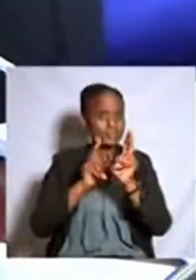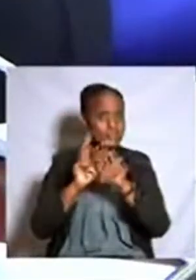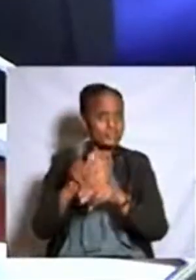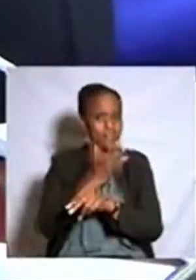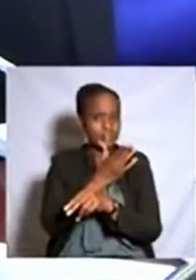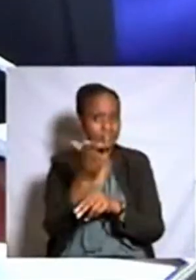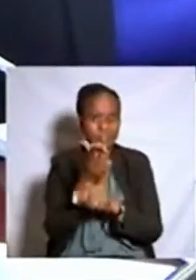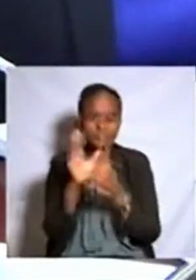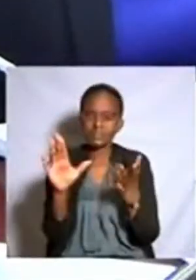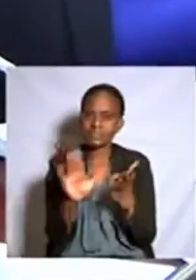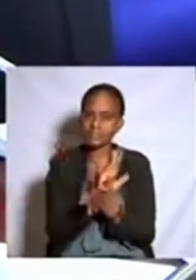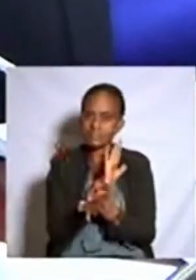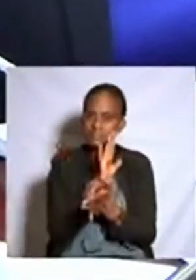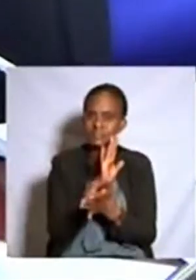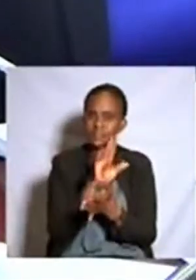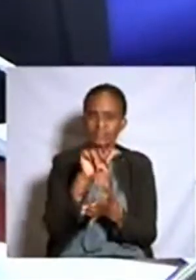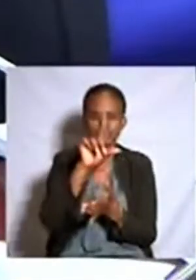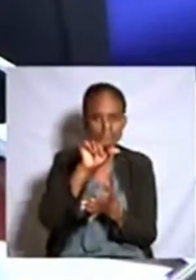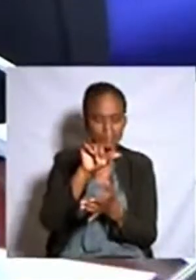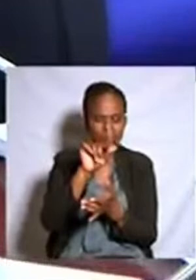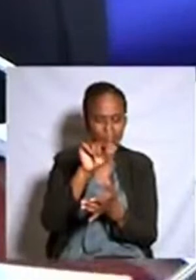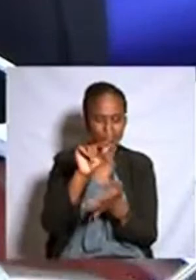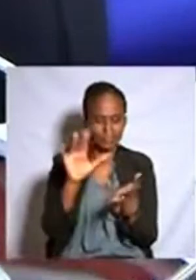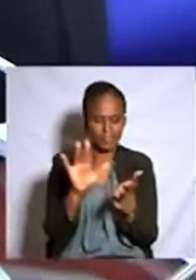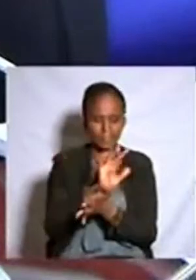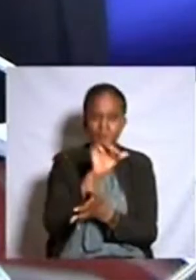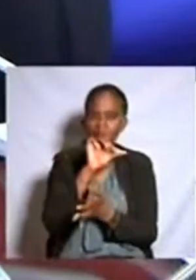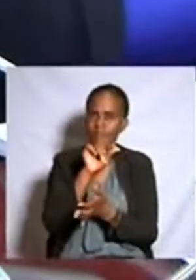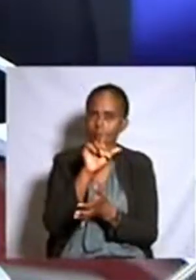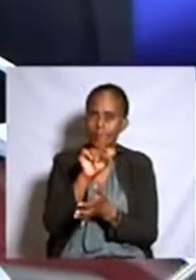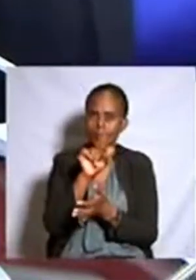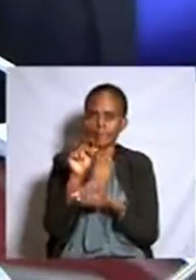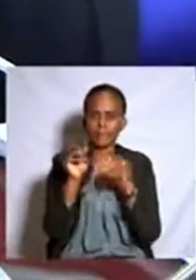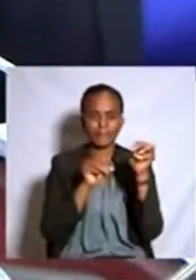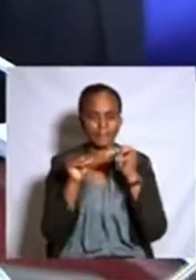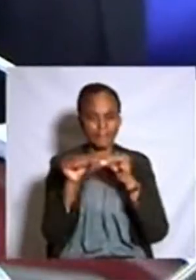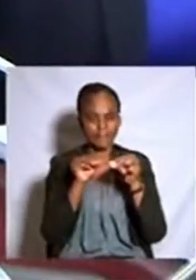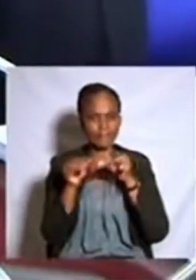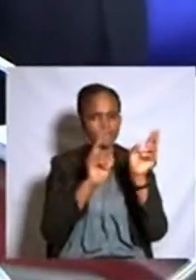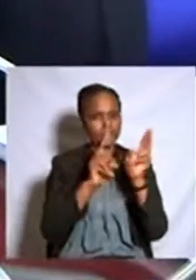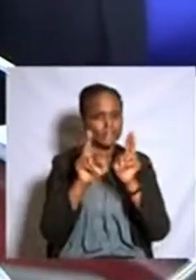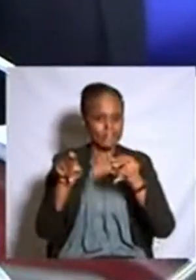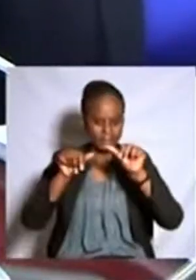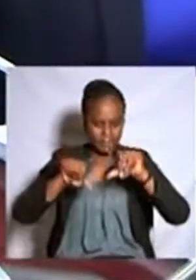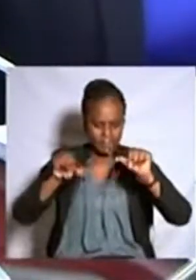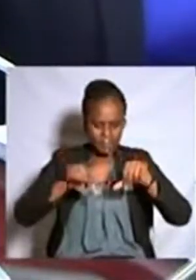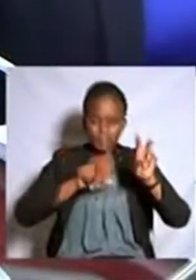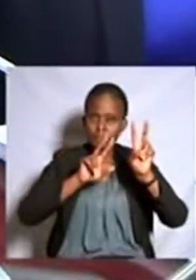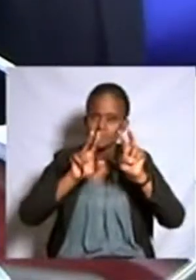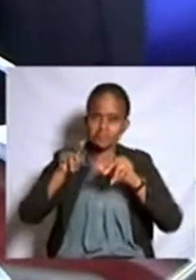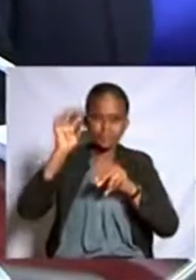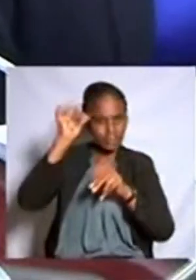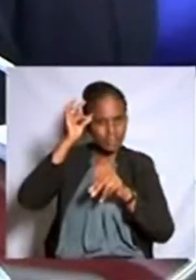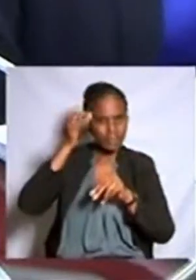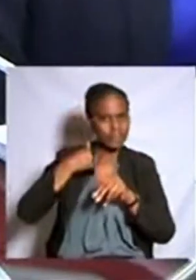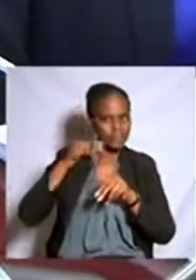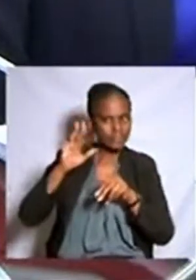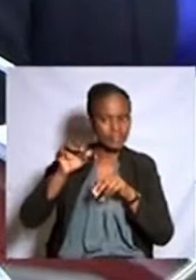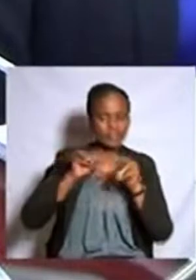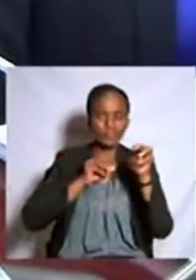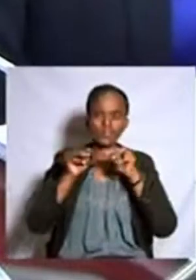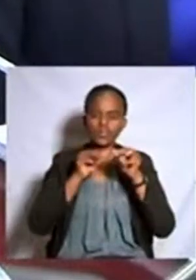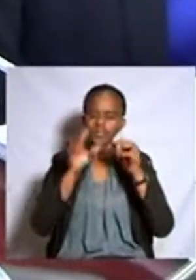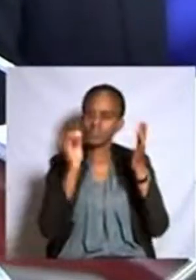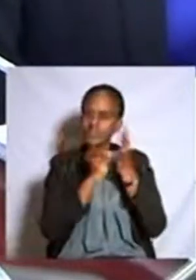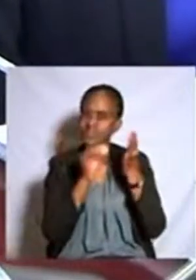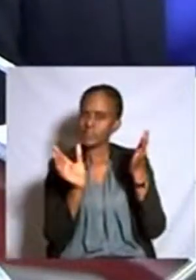is on page 20. The management response, Chair, the auditor's observation is noted. Management has put